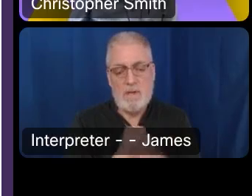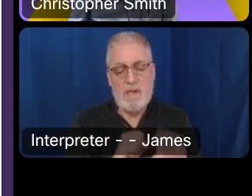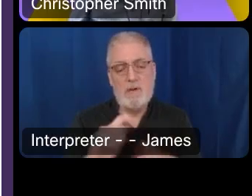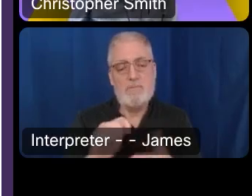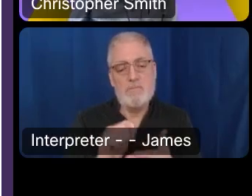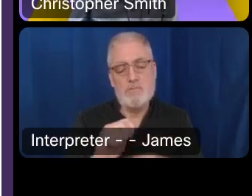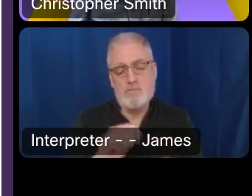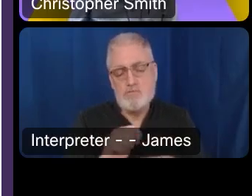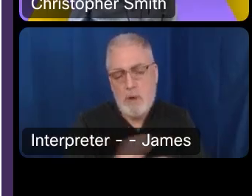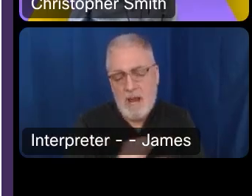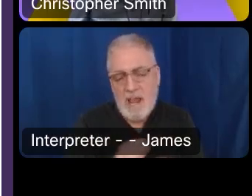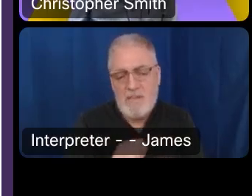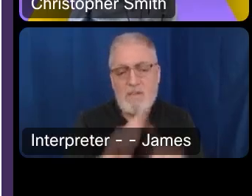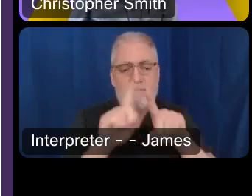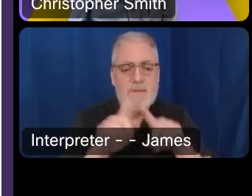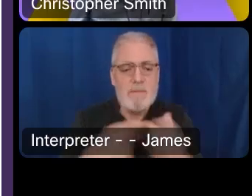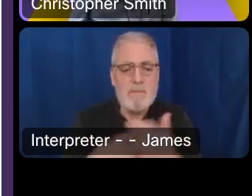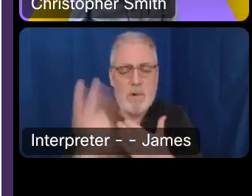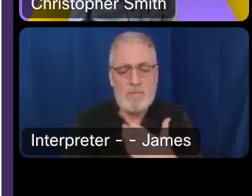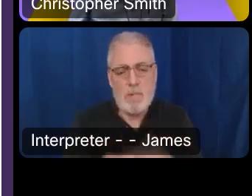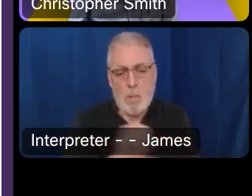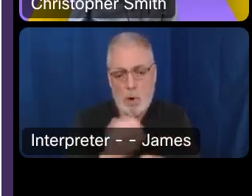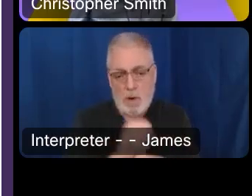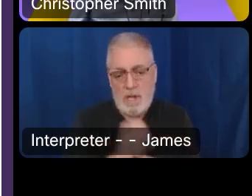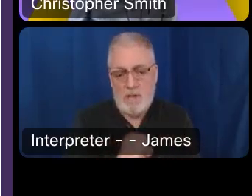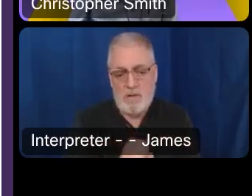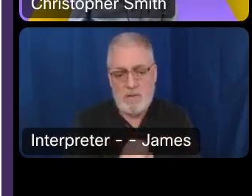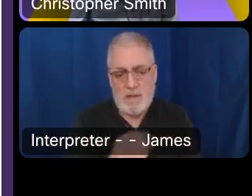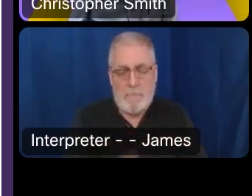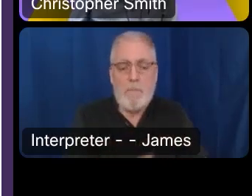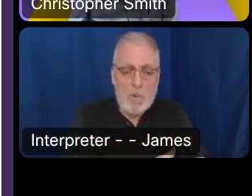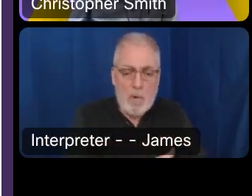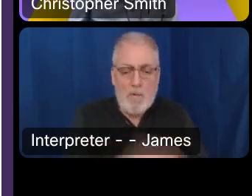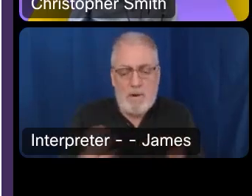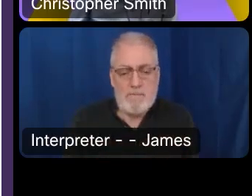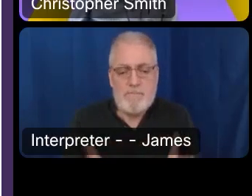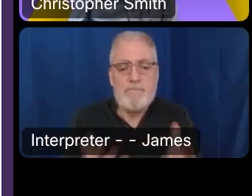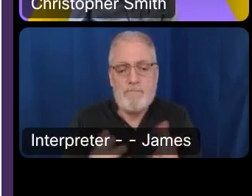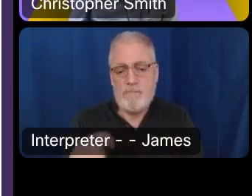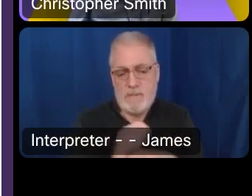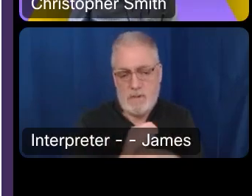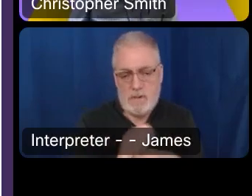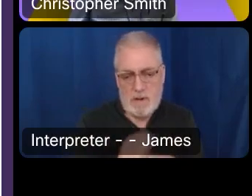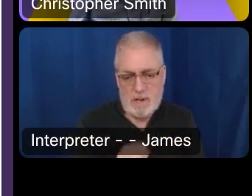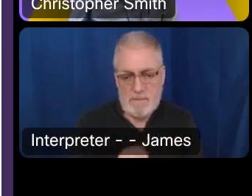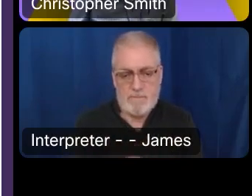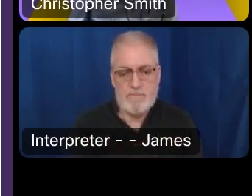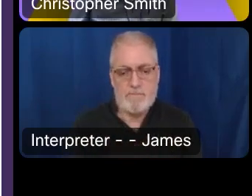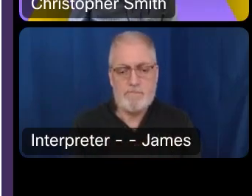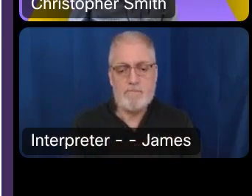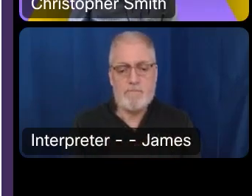already mentioned within our CCBHCs, there's a cohort of staff being trained